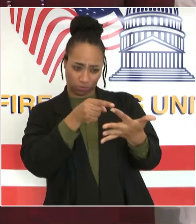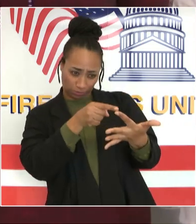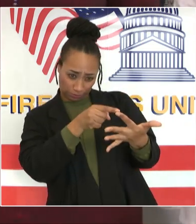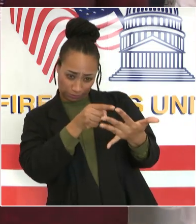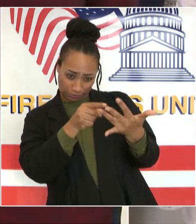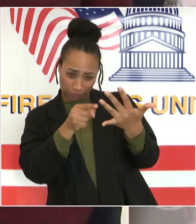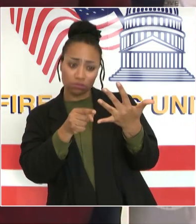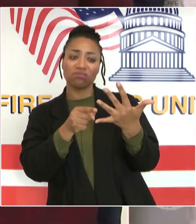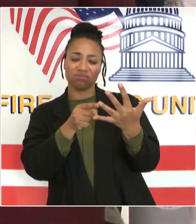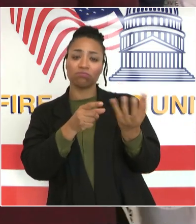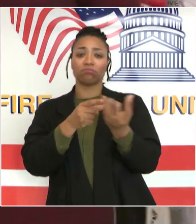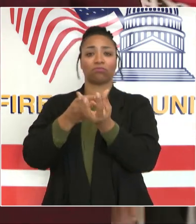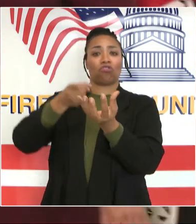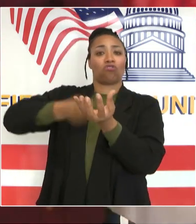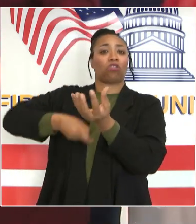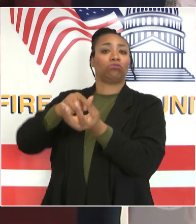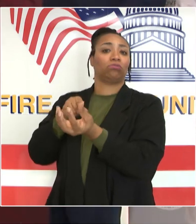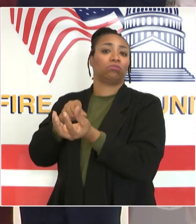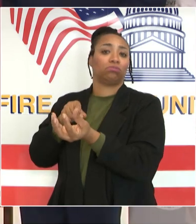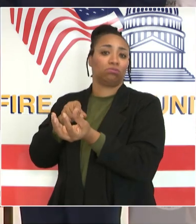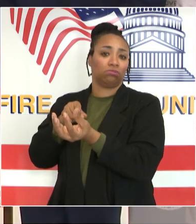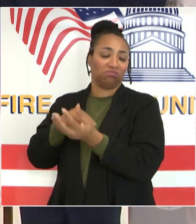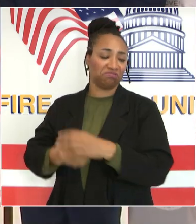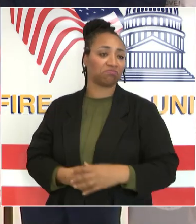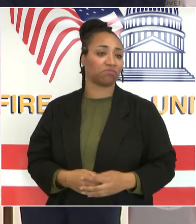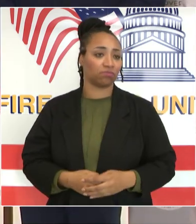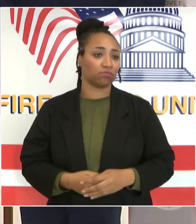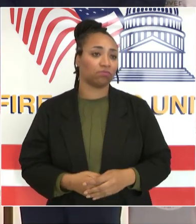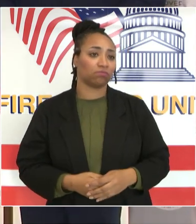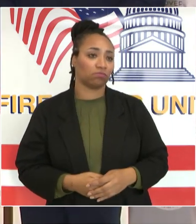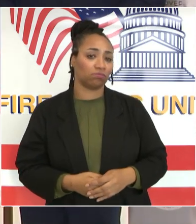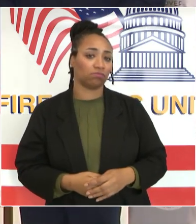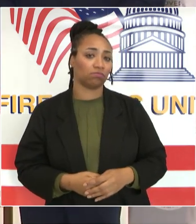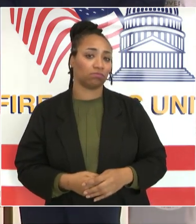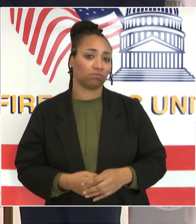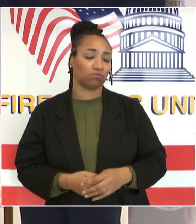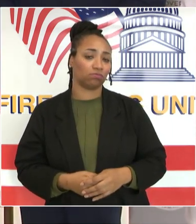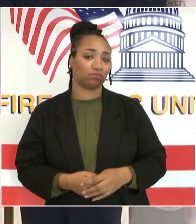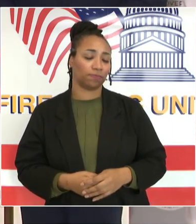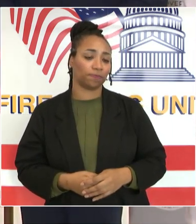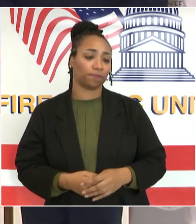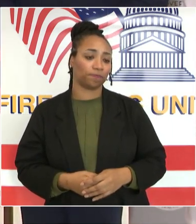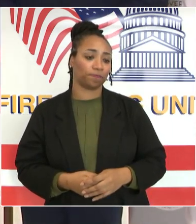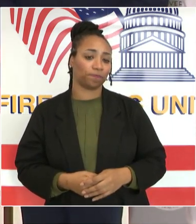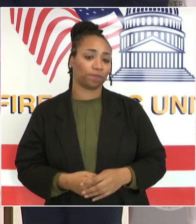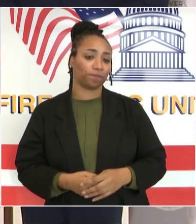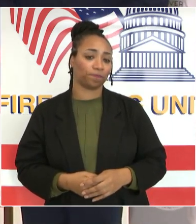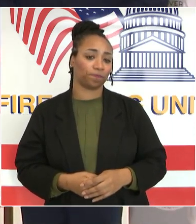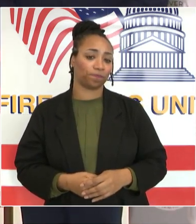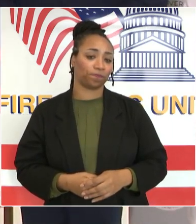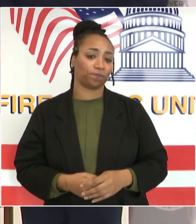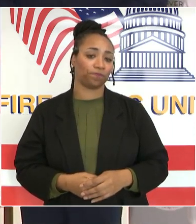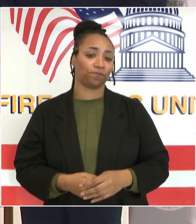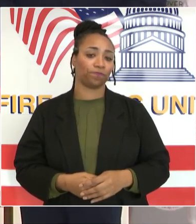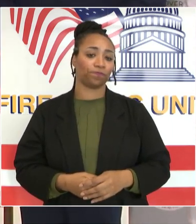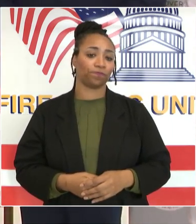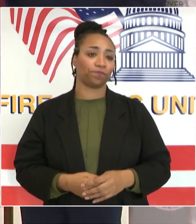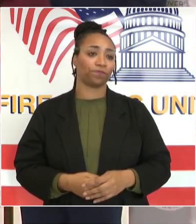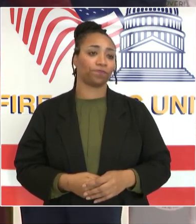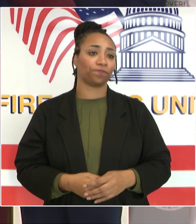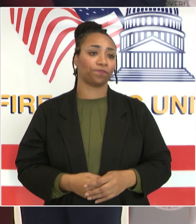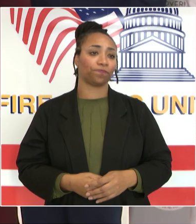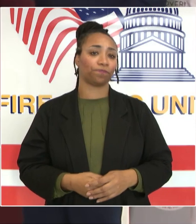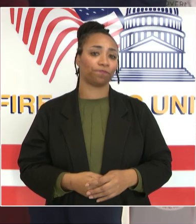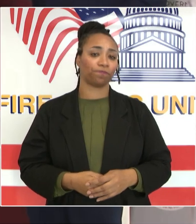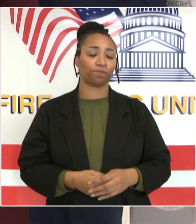right. Anything else? One off topic, Mayor? We actually have something. You